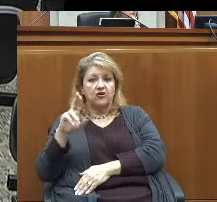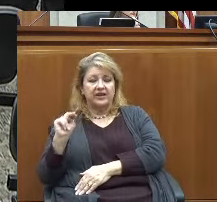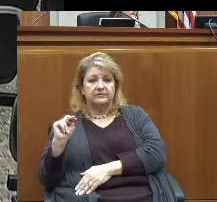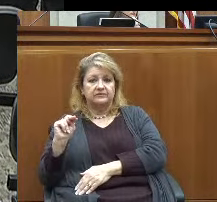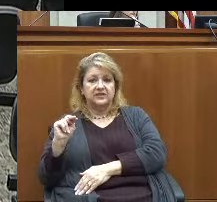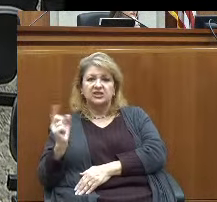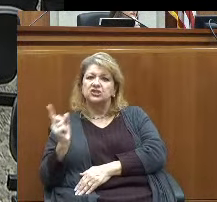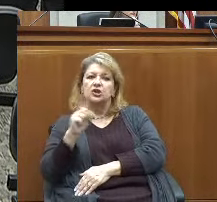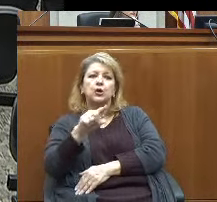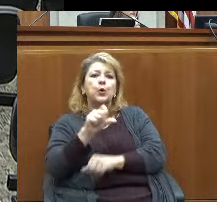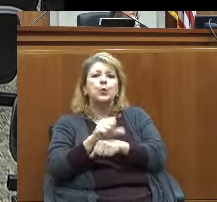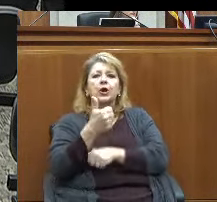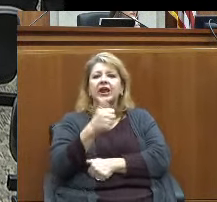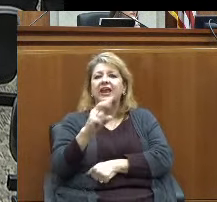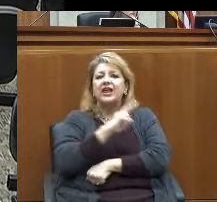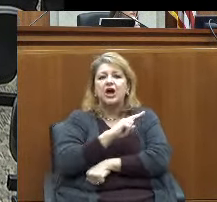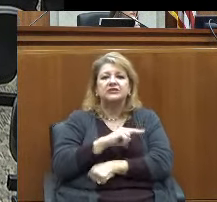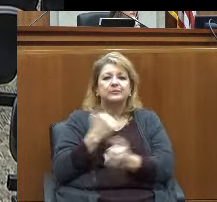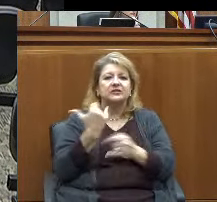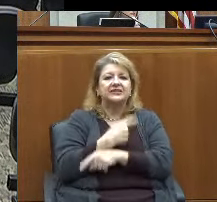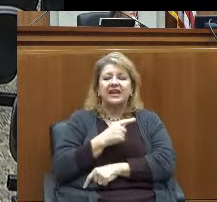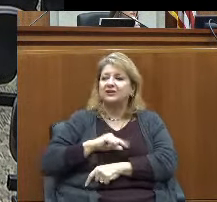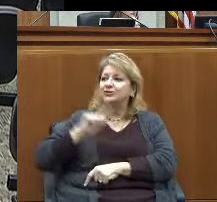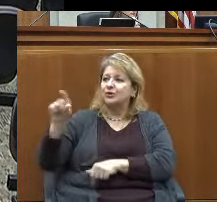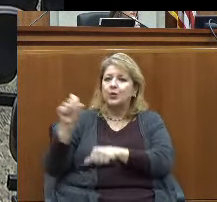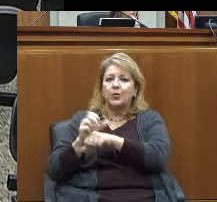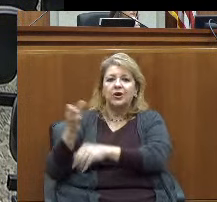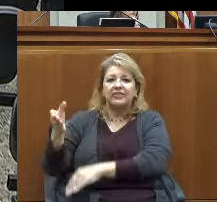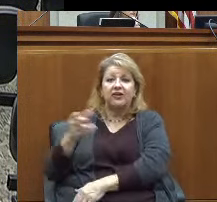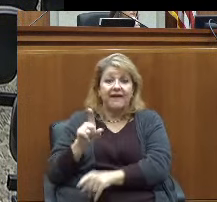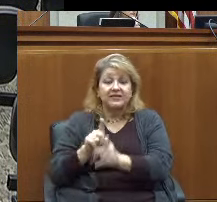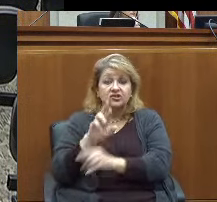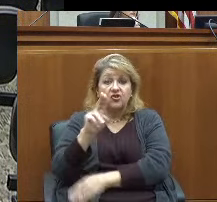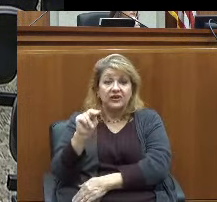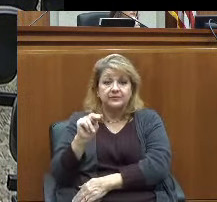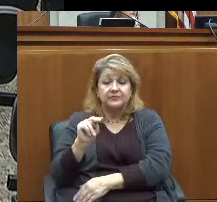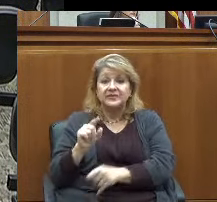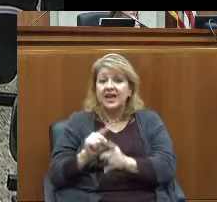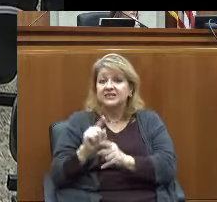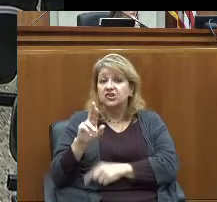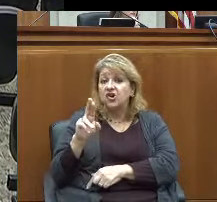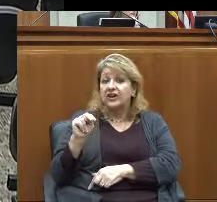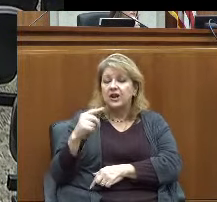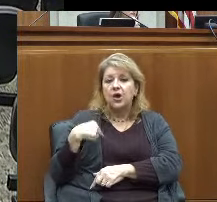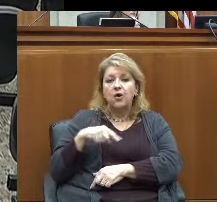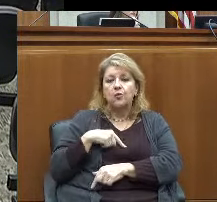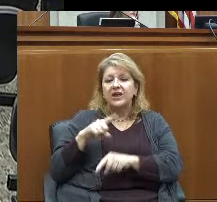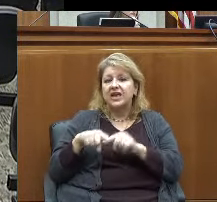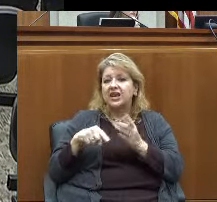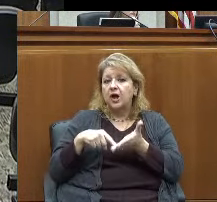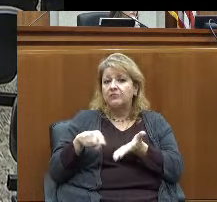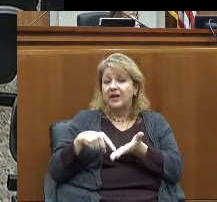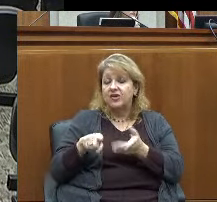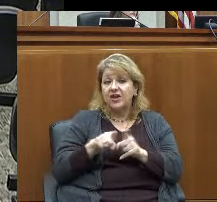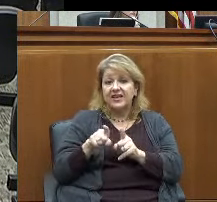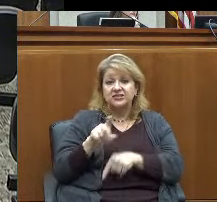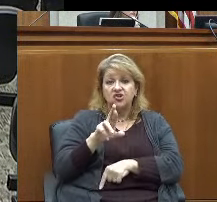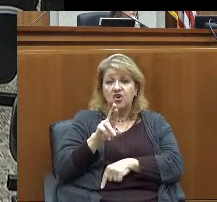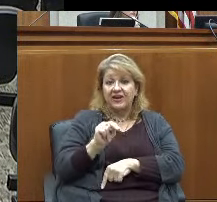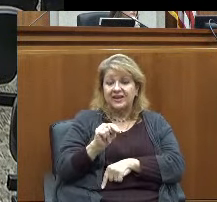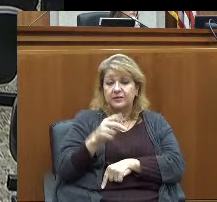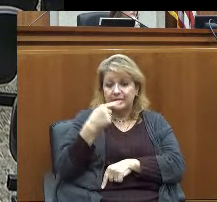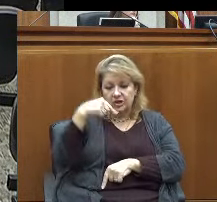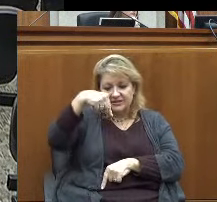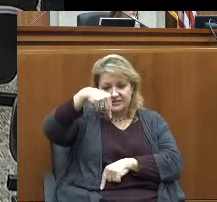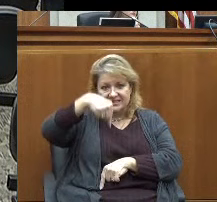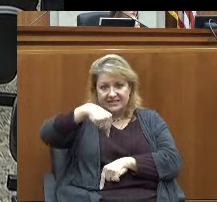could go and work in any hospital today. As an RN, we cannot continue to pay her as an RN because